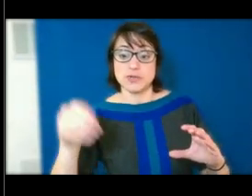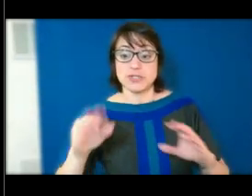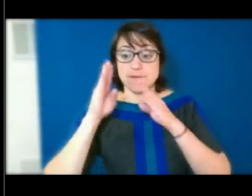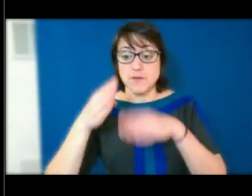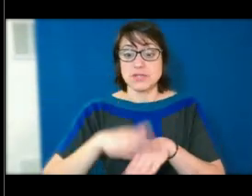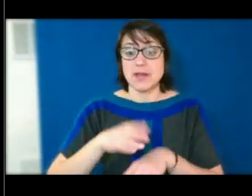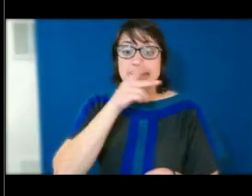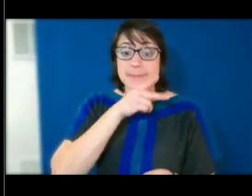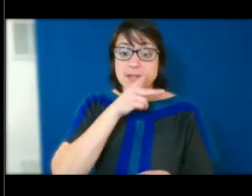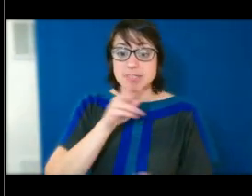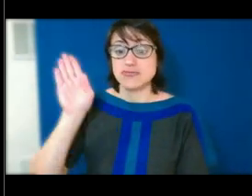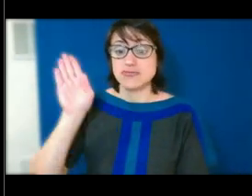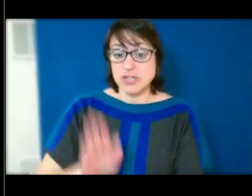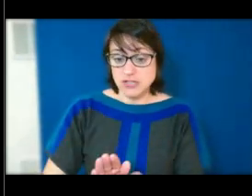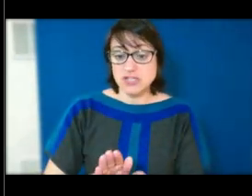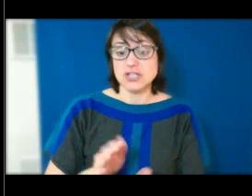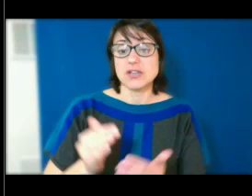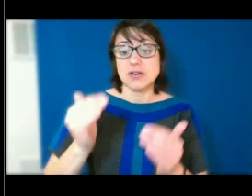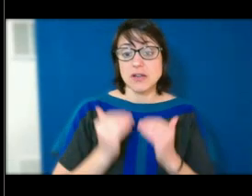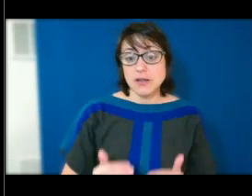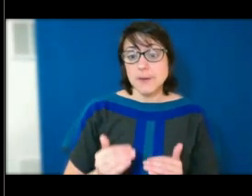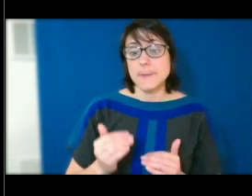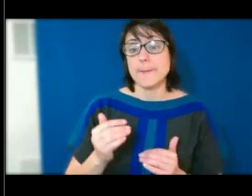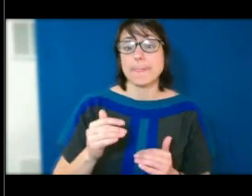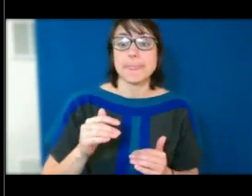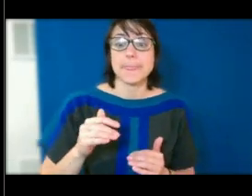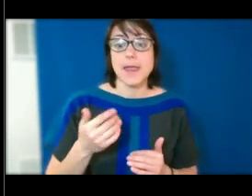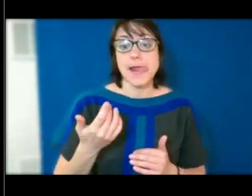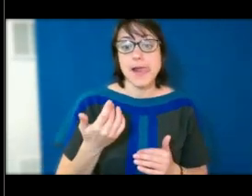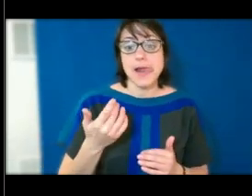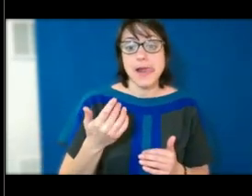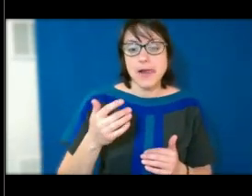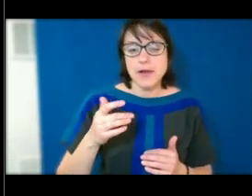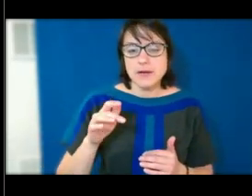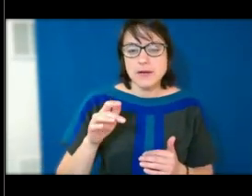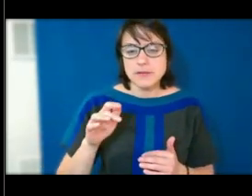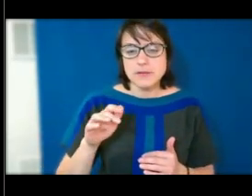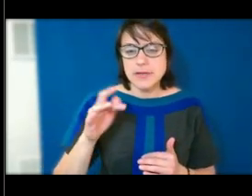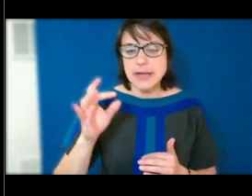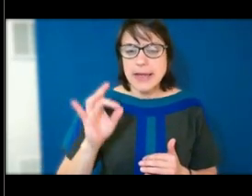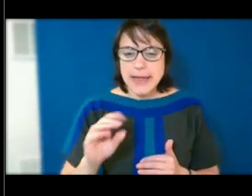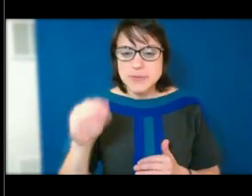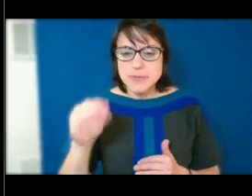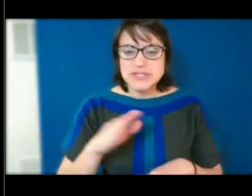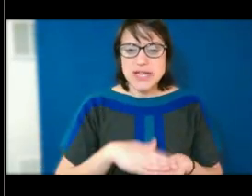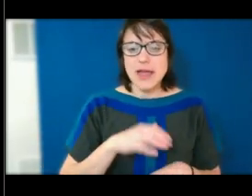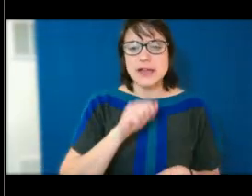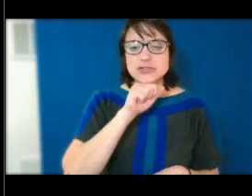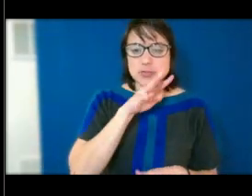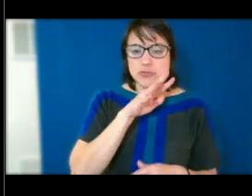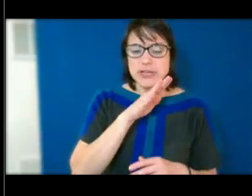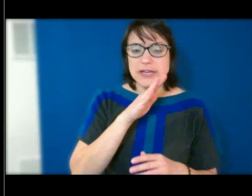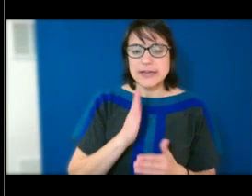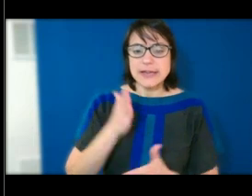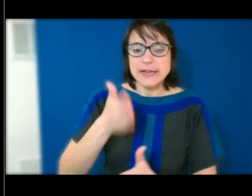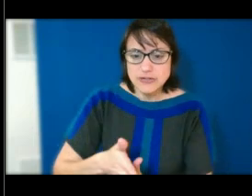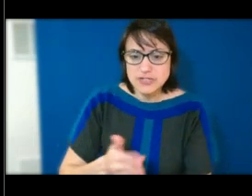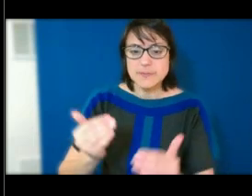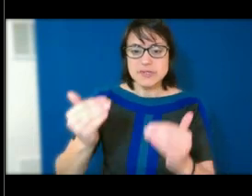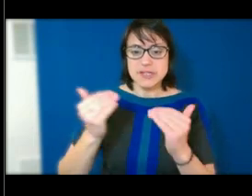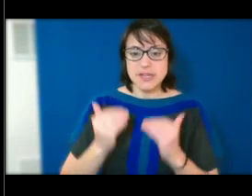on microplastics, 8% focused on debris interception, 10% focused on recycling marine debris,